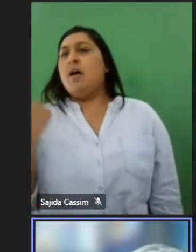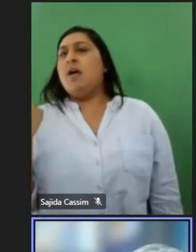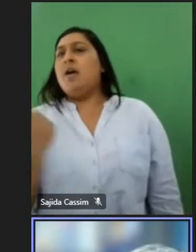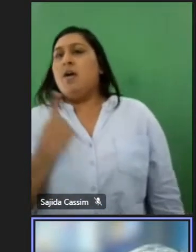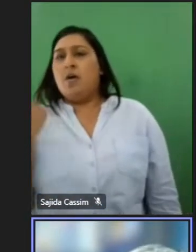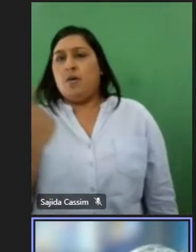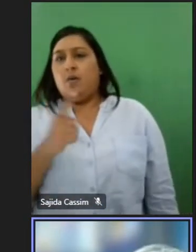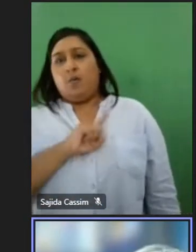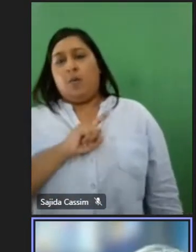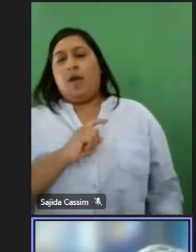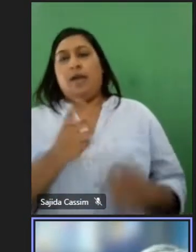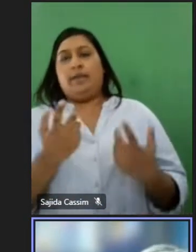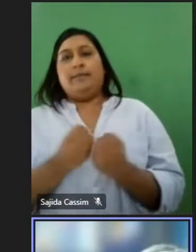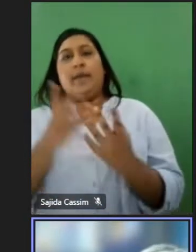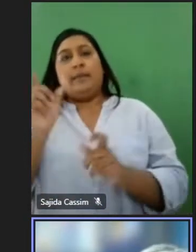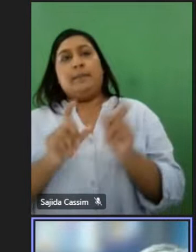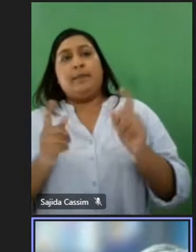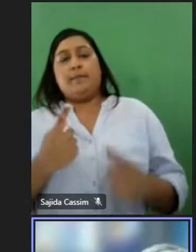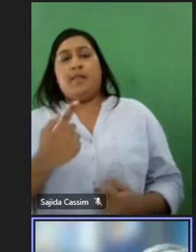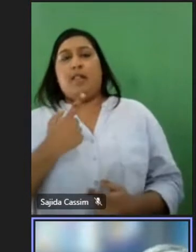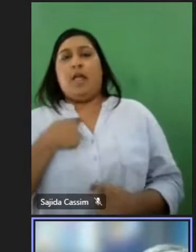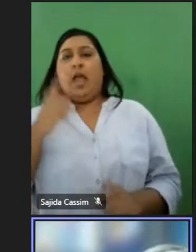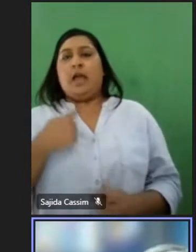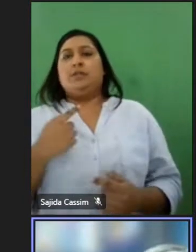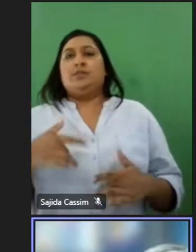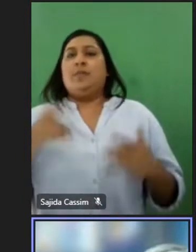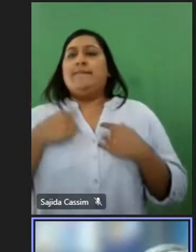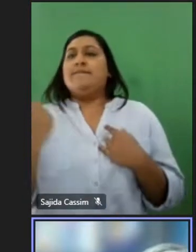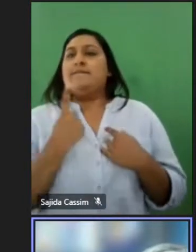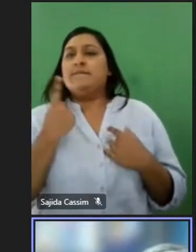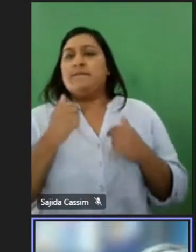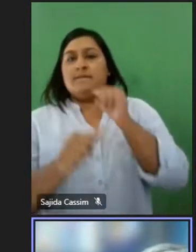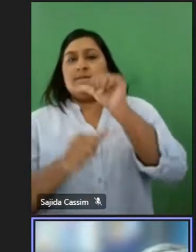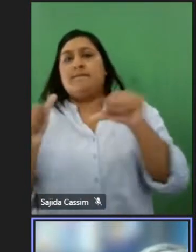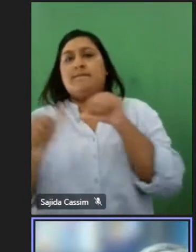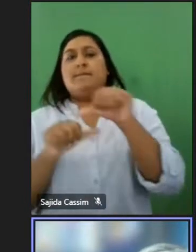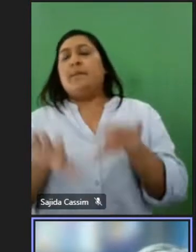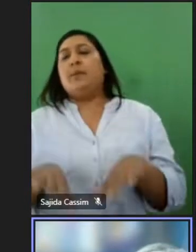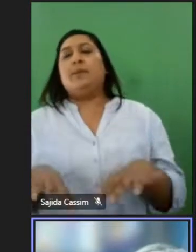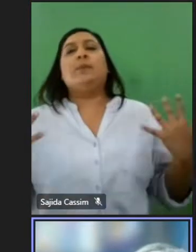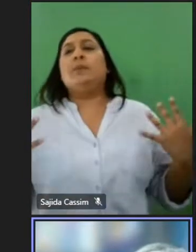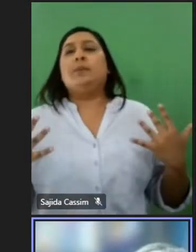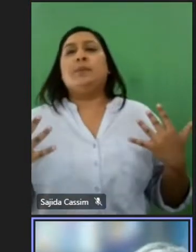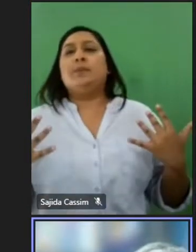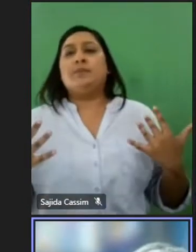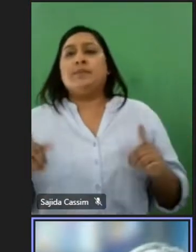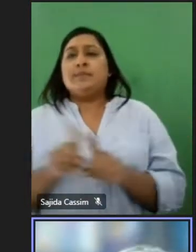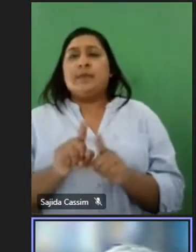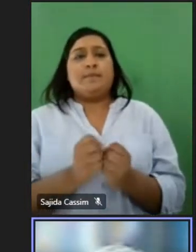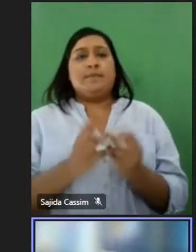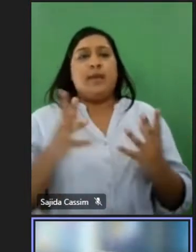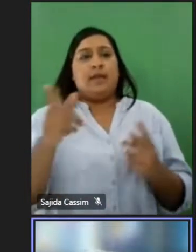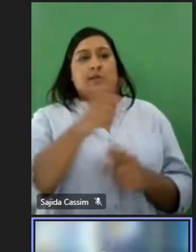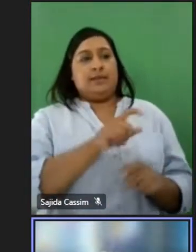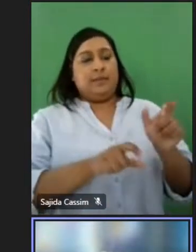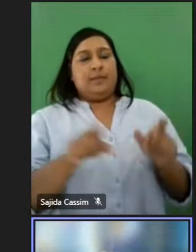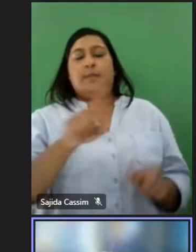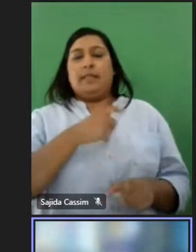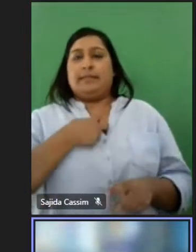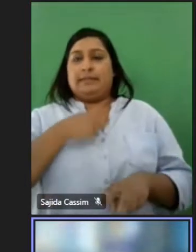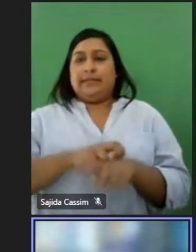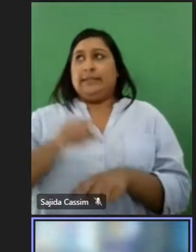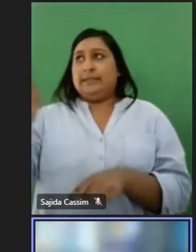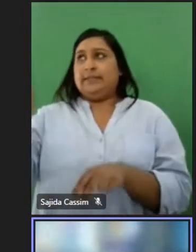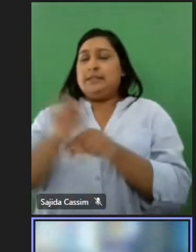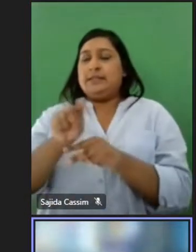live alone, but also because many, as we know, 60% were reliant on a daily carer, and if this person was